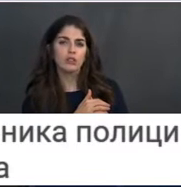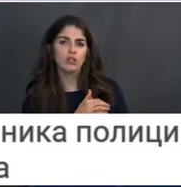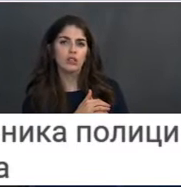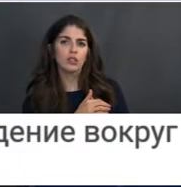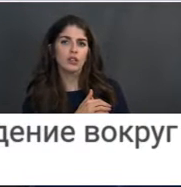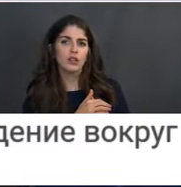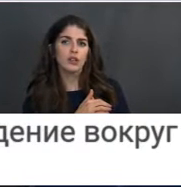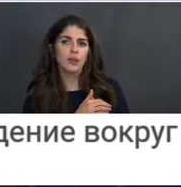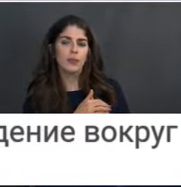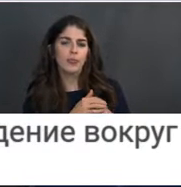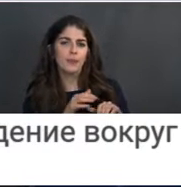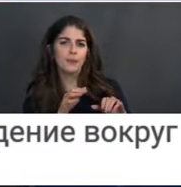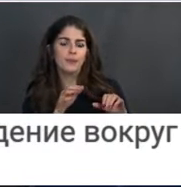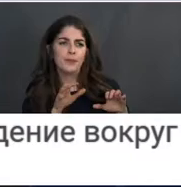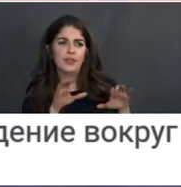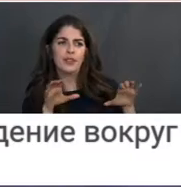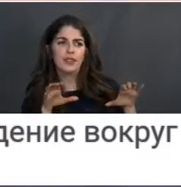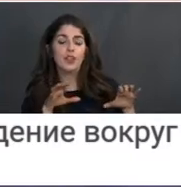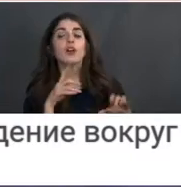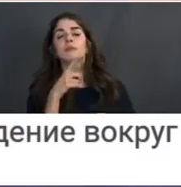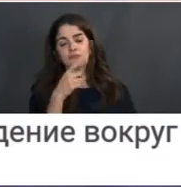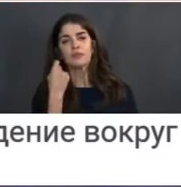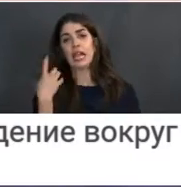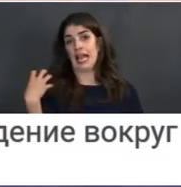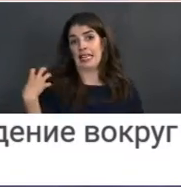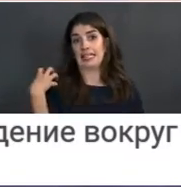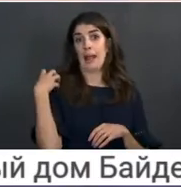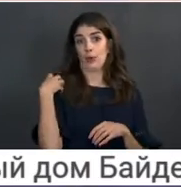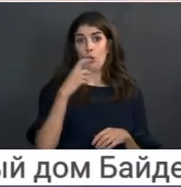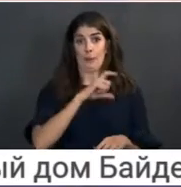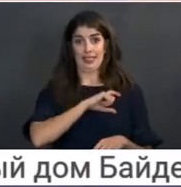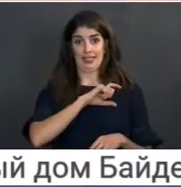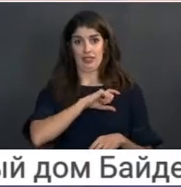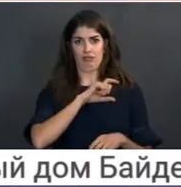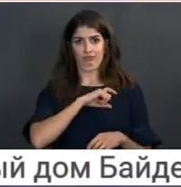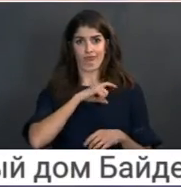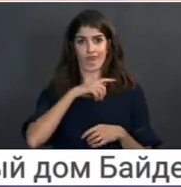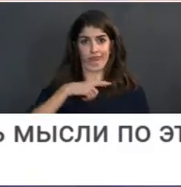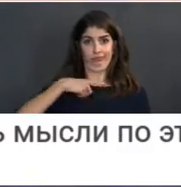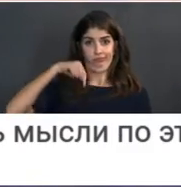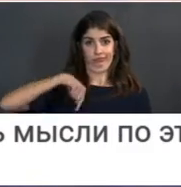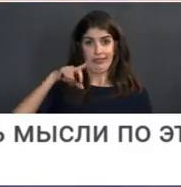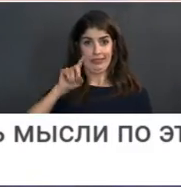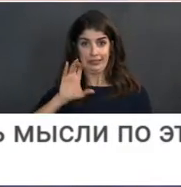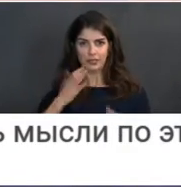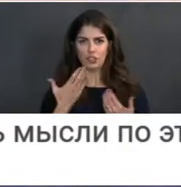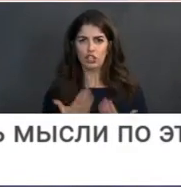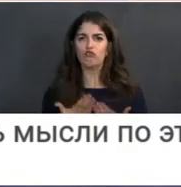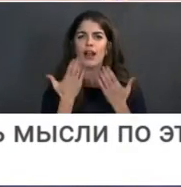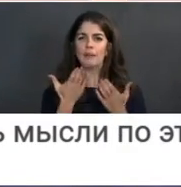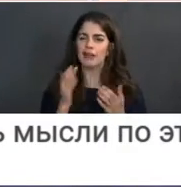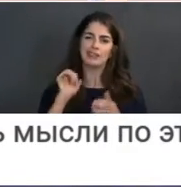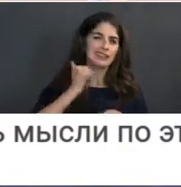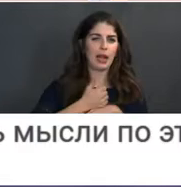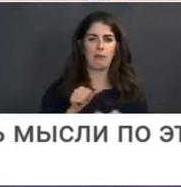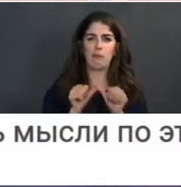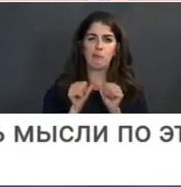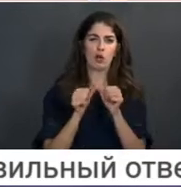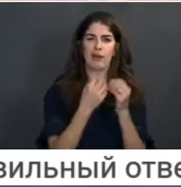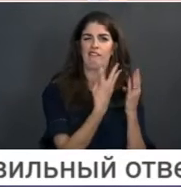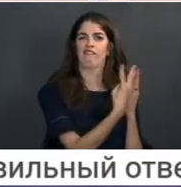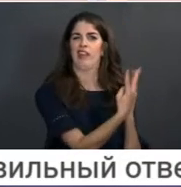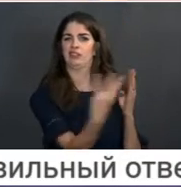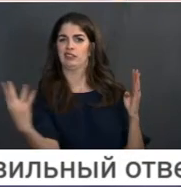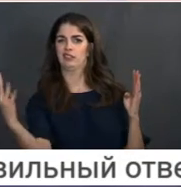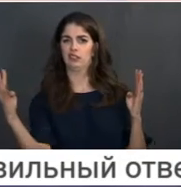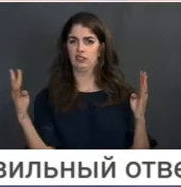on Capitol Hill has recommended a permanent fencing around the Capitol. I was wondering if the Biden White House or President Biden himself has any thoughts on this,